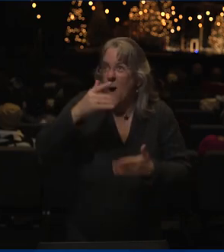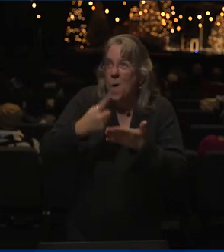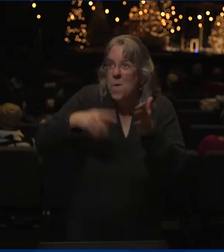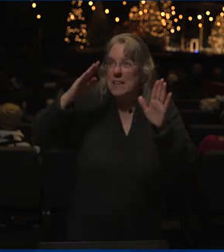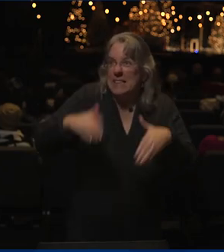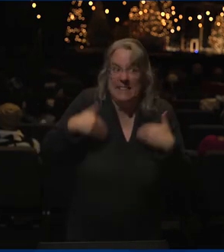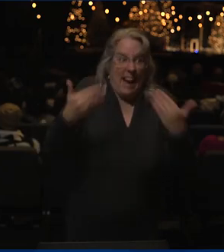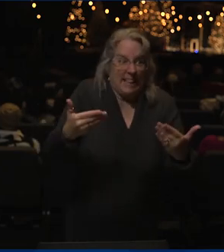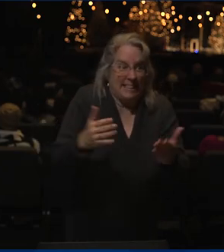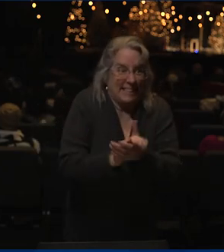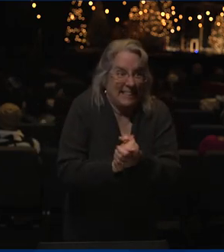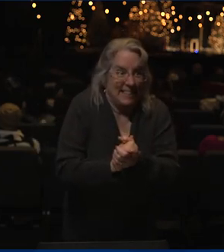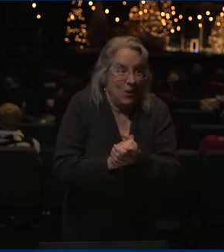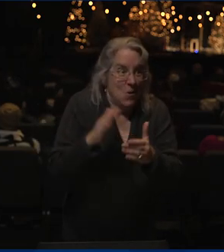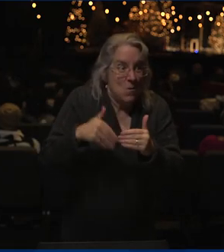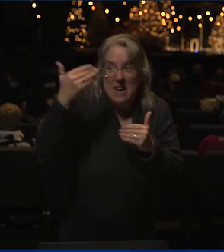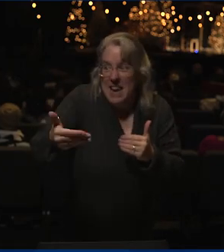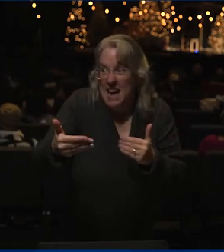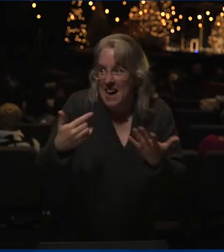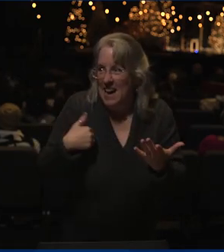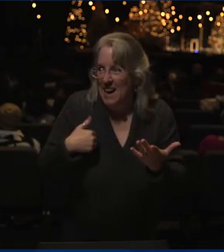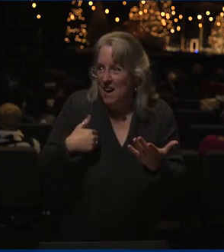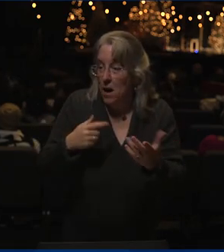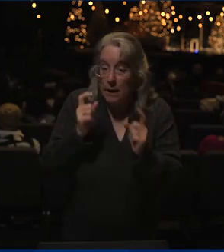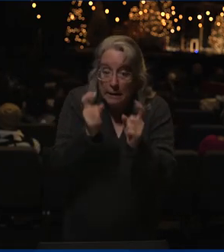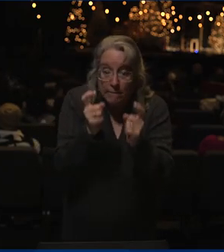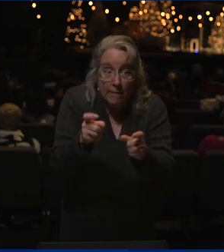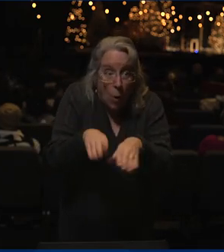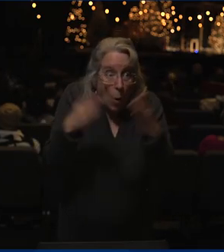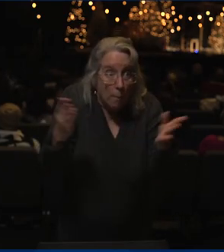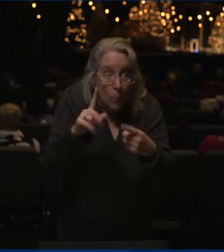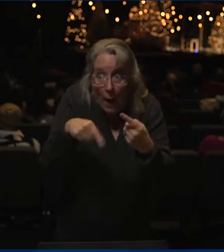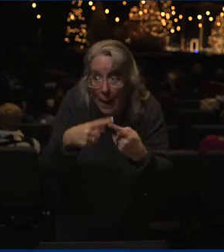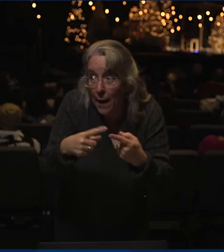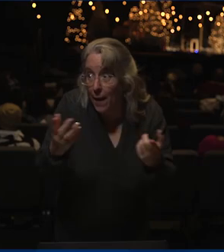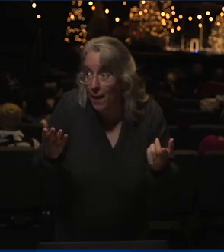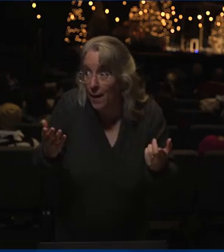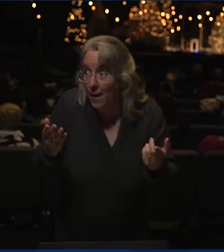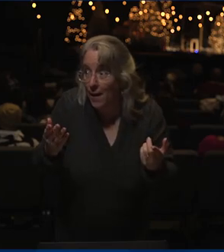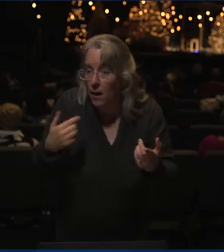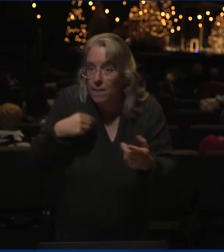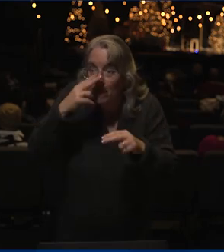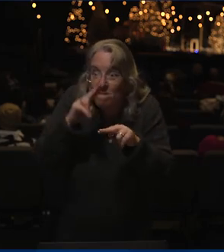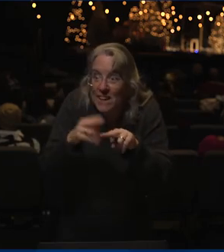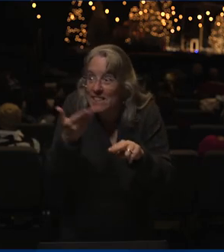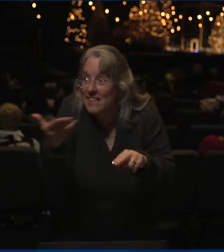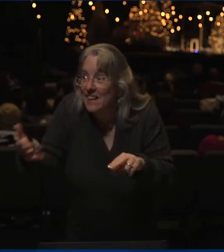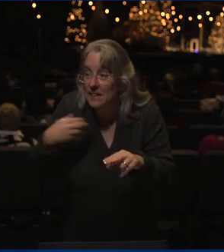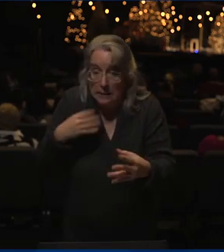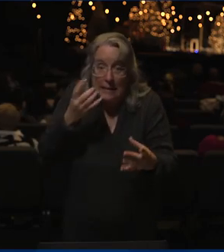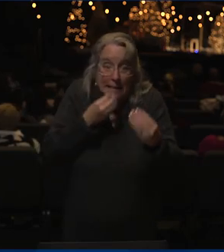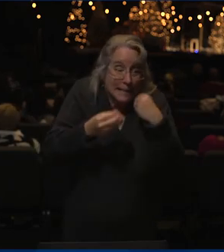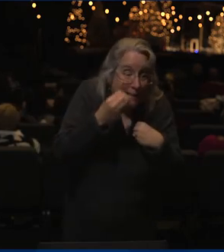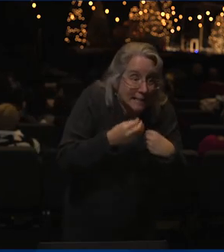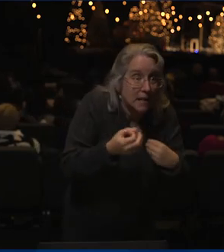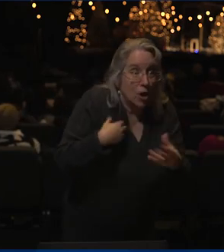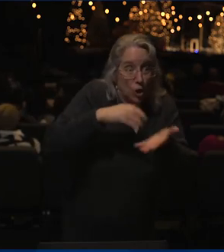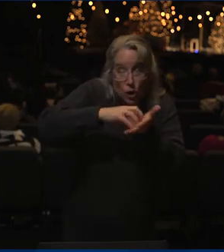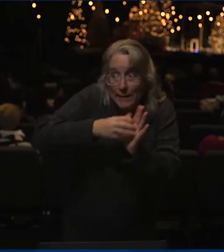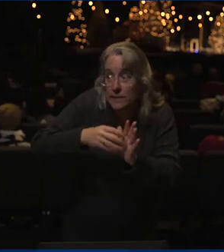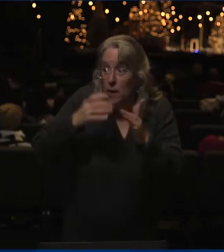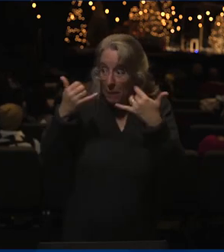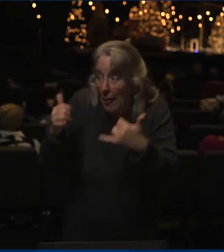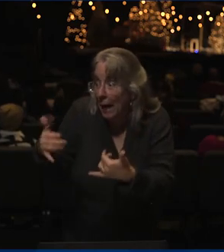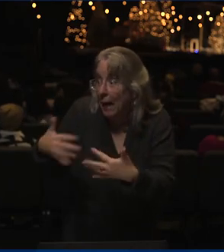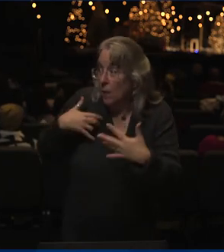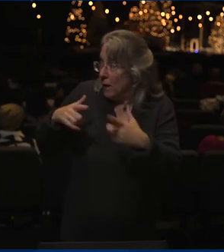what's next? When do we open the gifts? When do we do the fun stuff? When do we eat this? When do we eat? When do we play? When